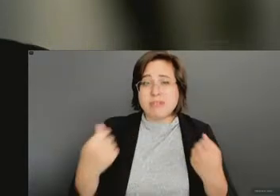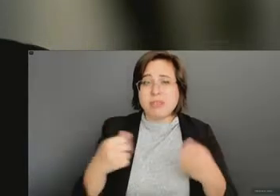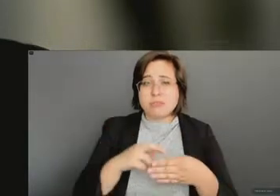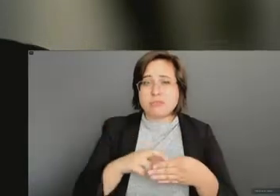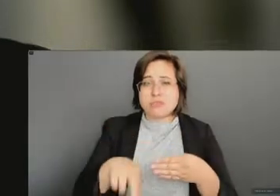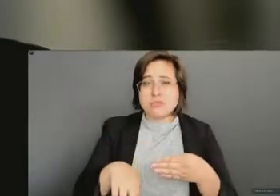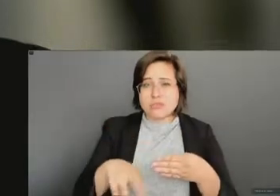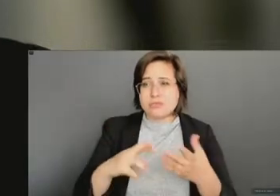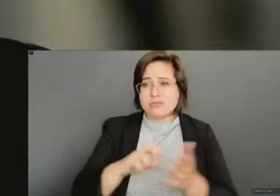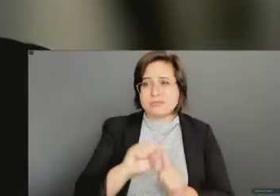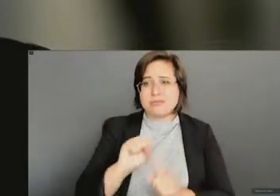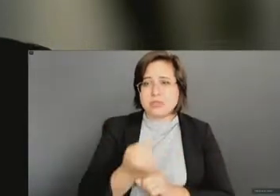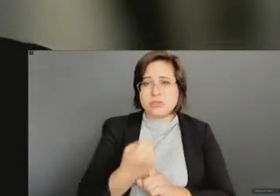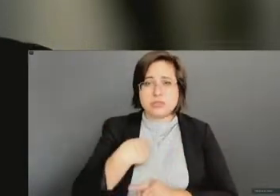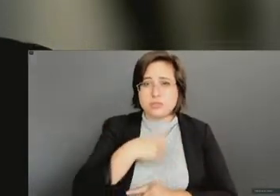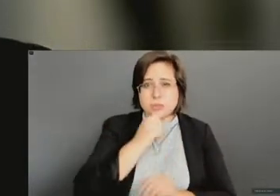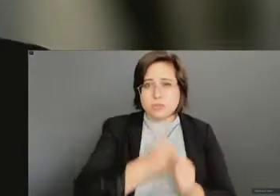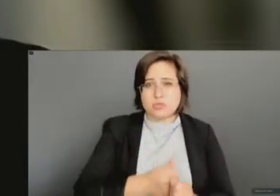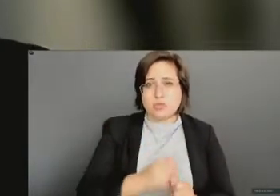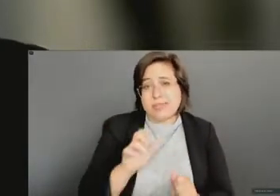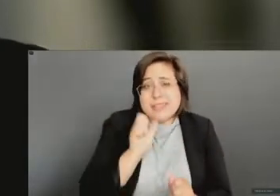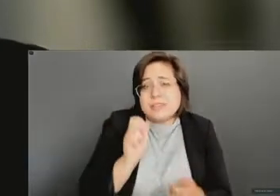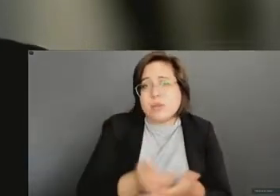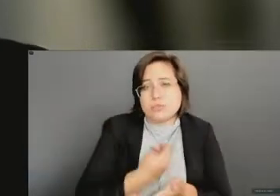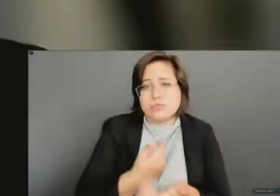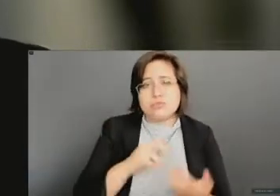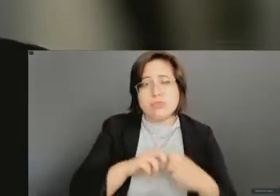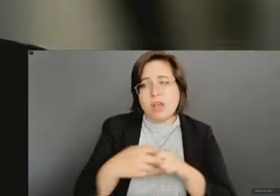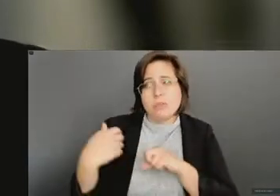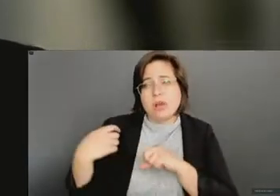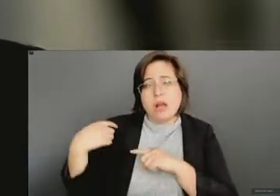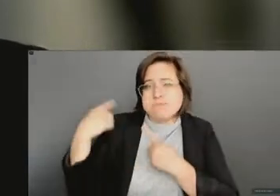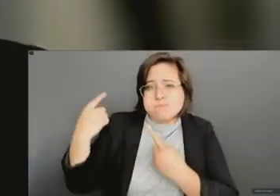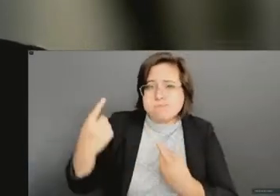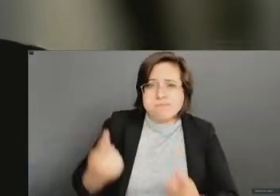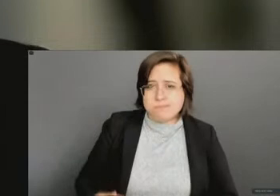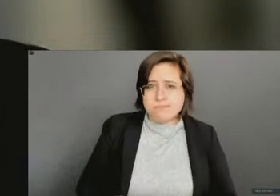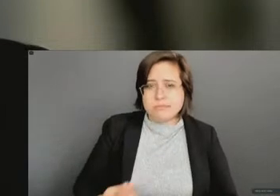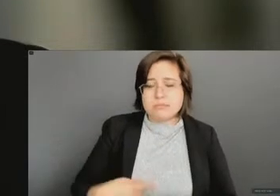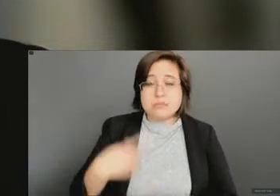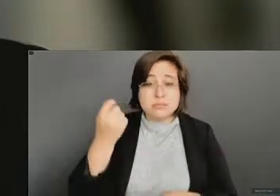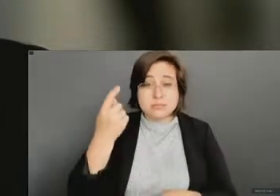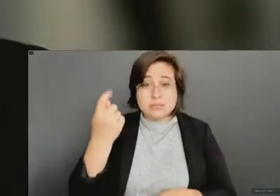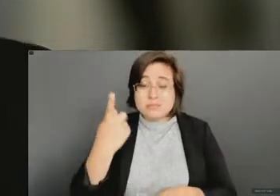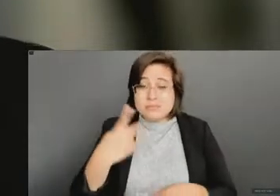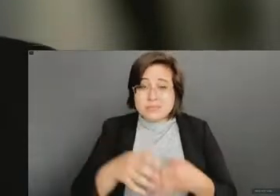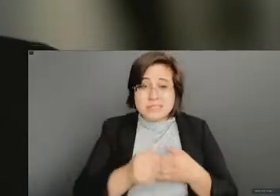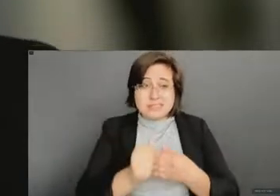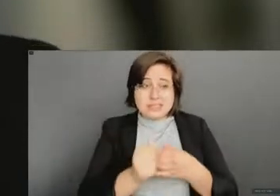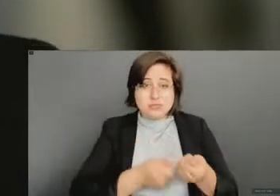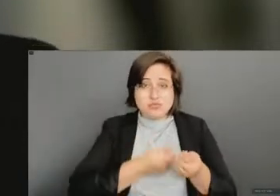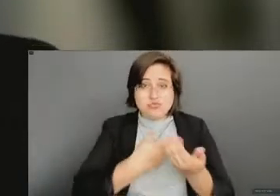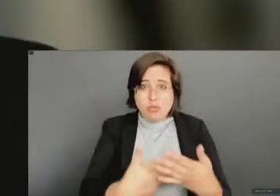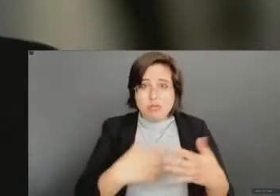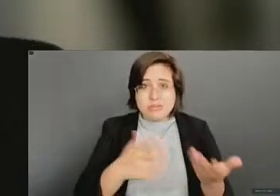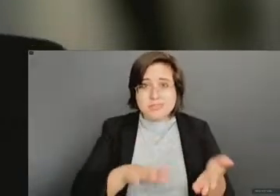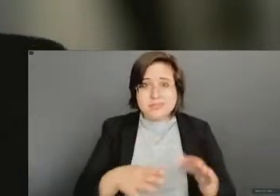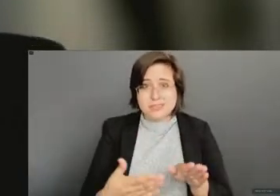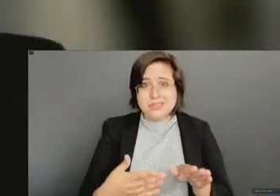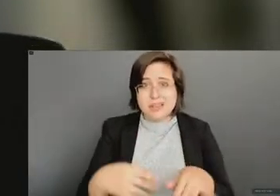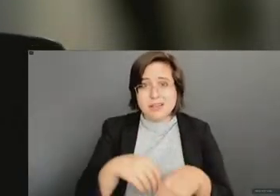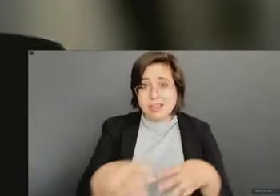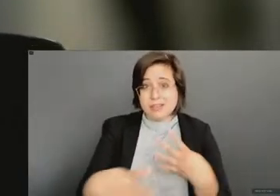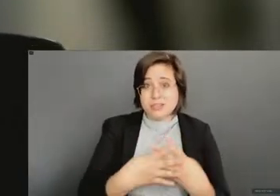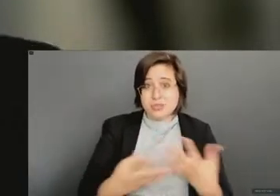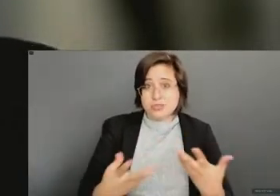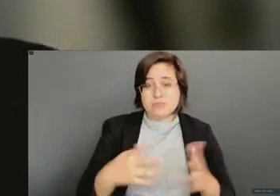That is not new. That has been a problem for a long time. You know, the leading cause of death in US jails is suicide.